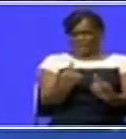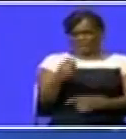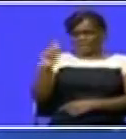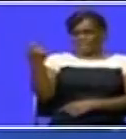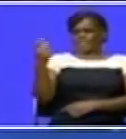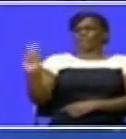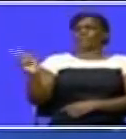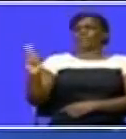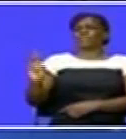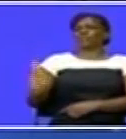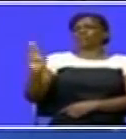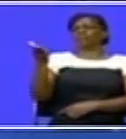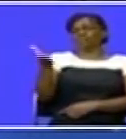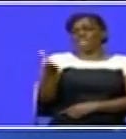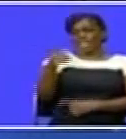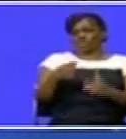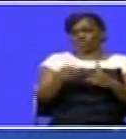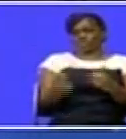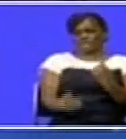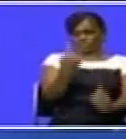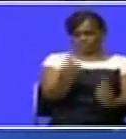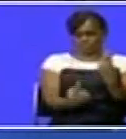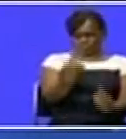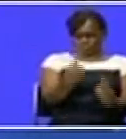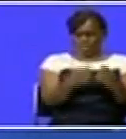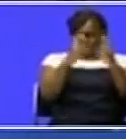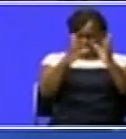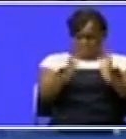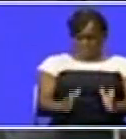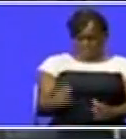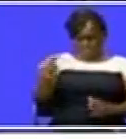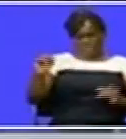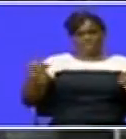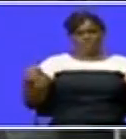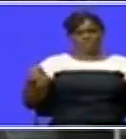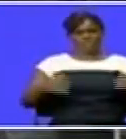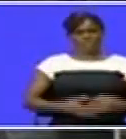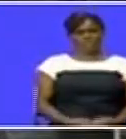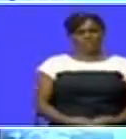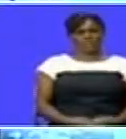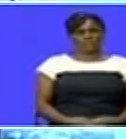Kenyan President Uhuru Kenyatta. Mark Namaswa, KTN News.